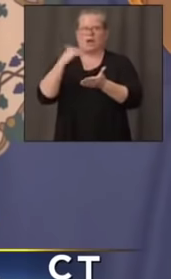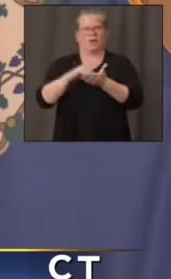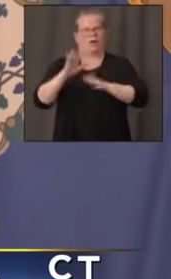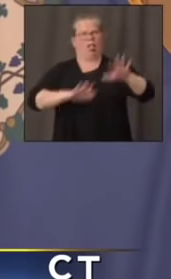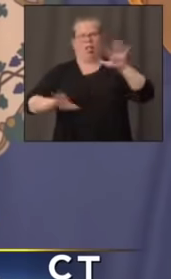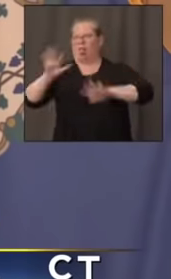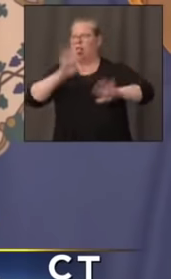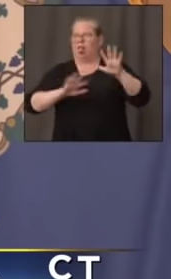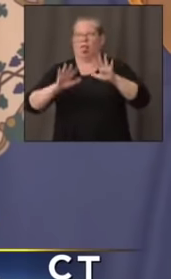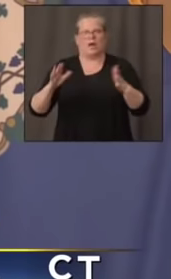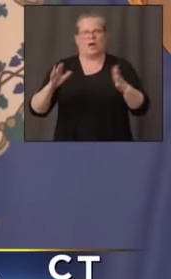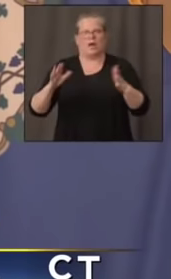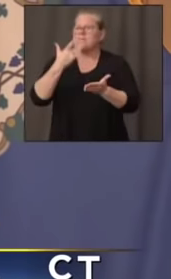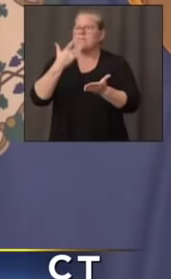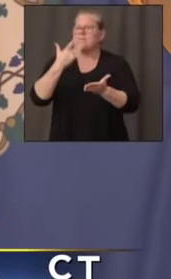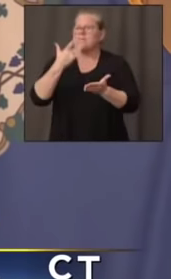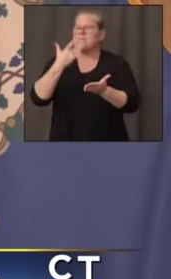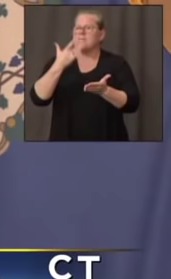ready.